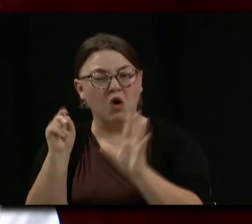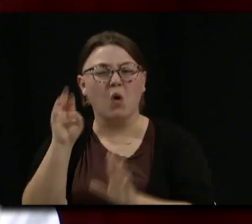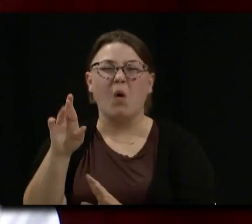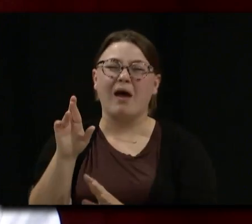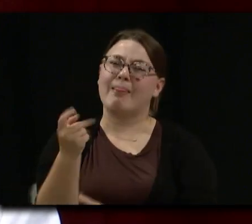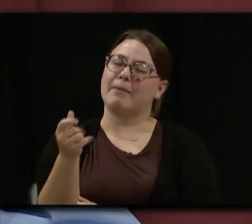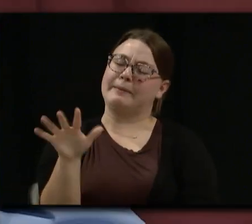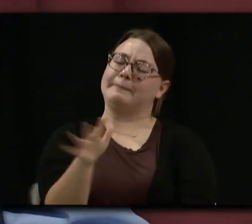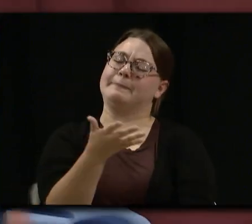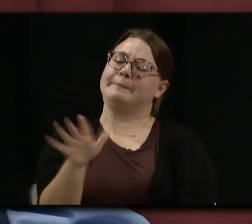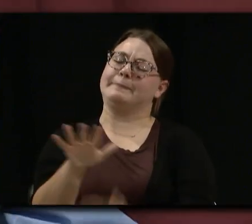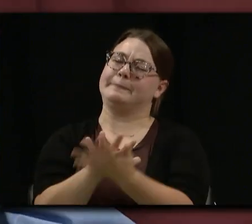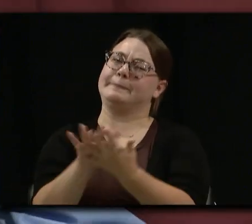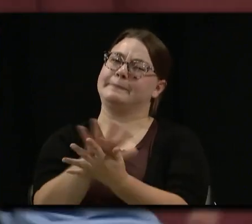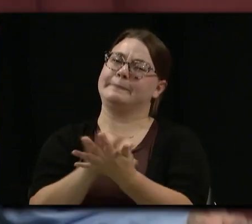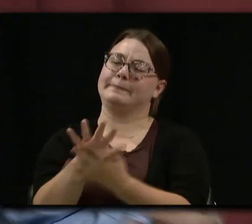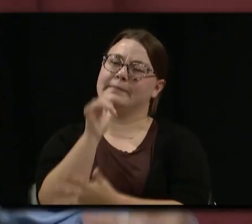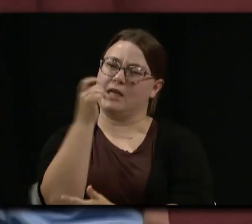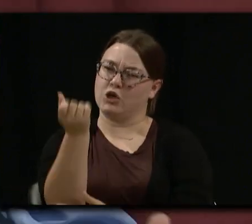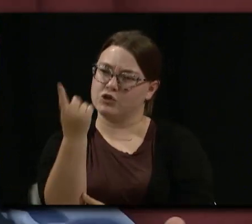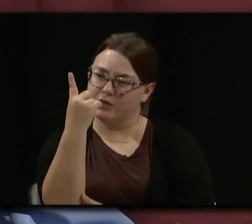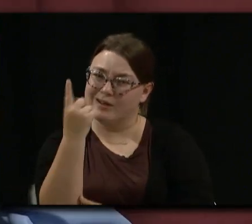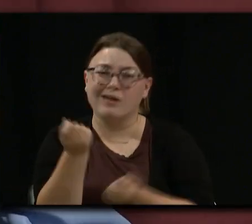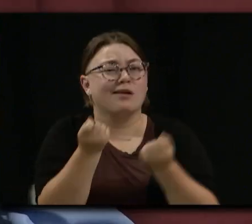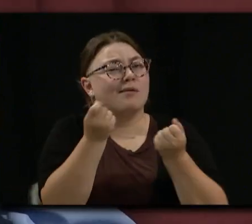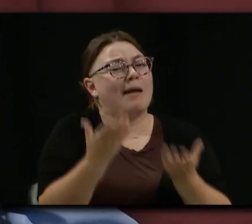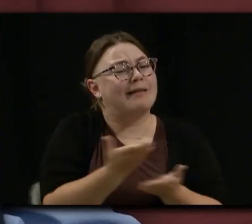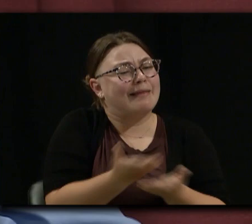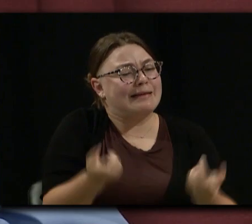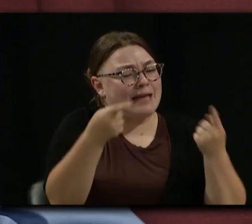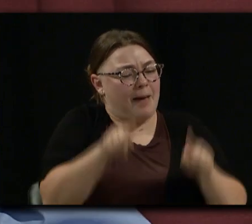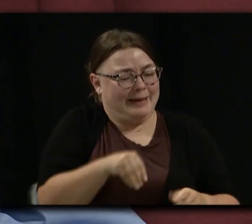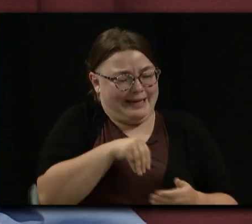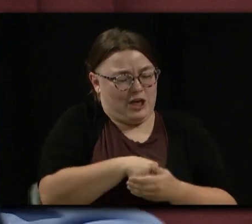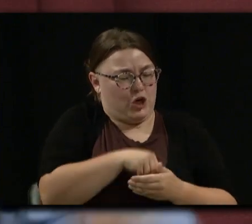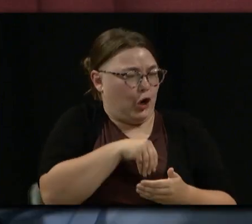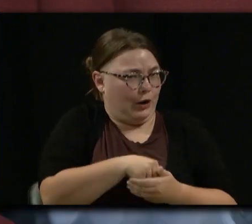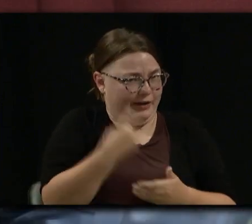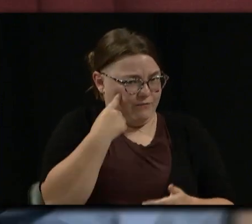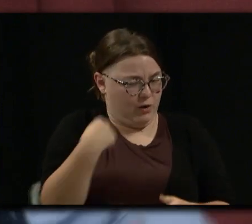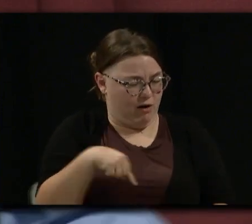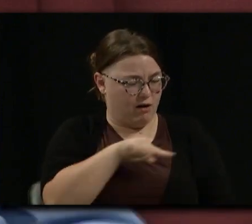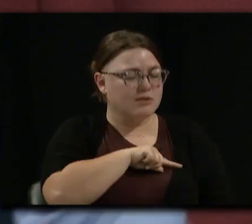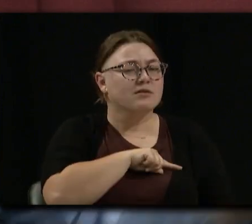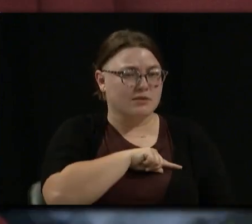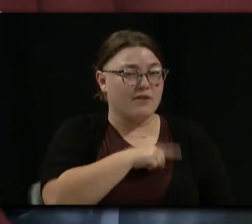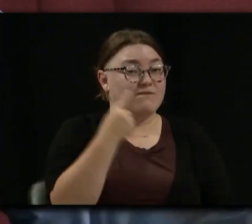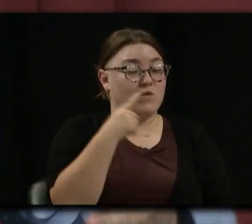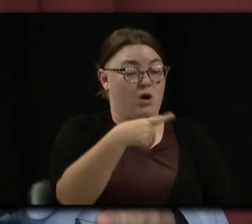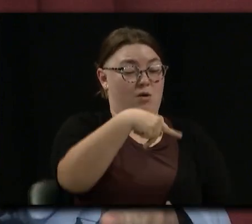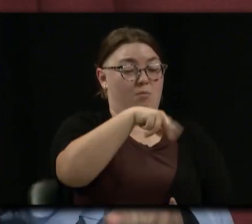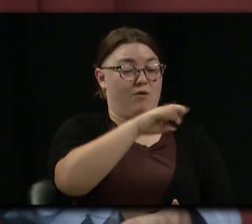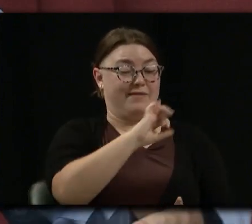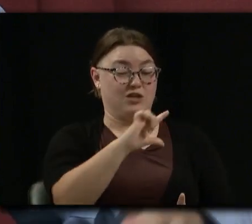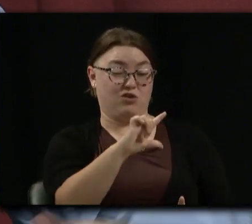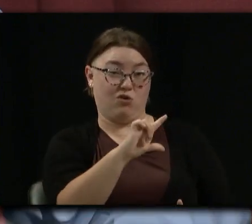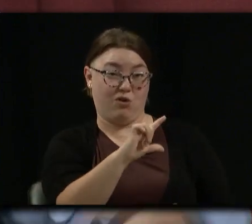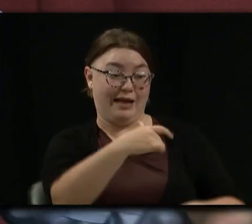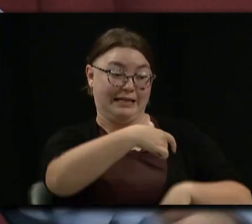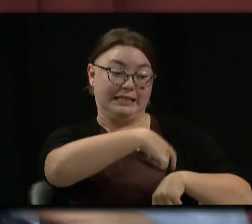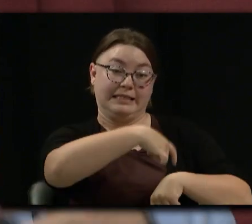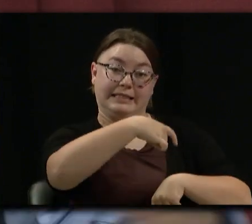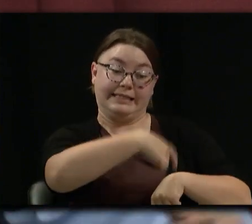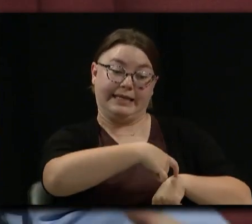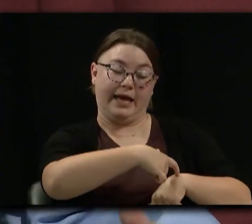understood? A lot of the things that happen more internally, one of the things are on those provisionals, we have less time to